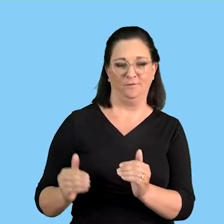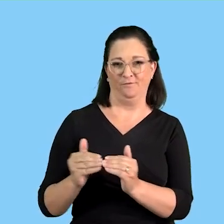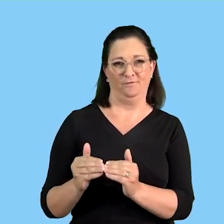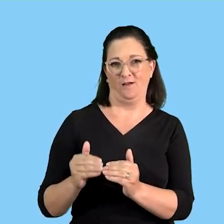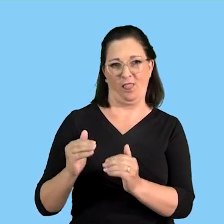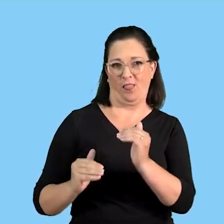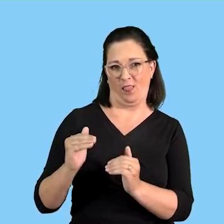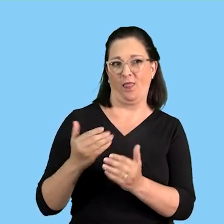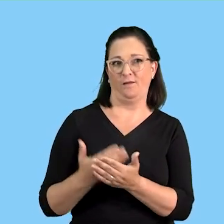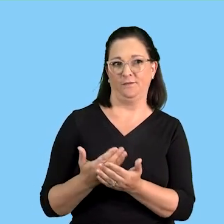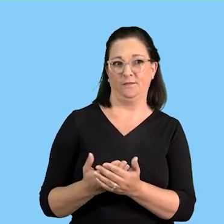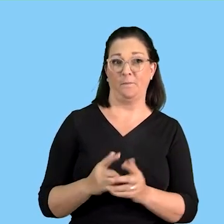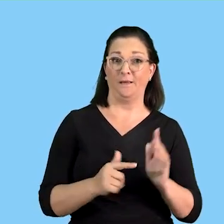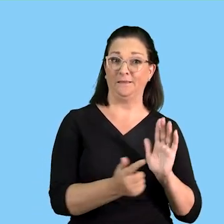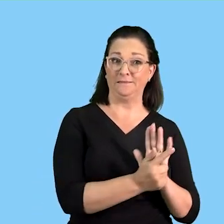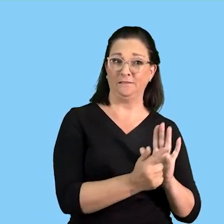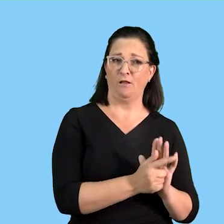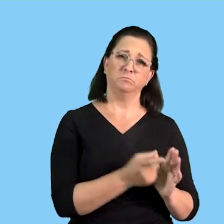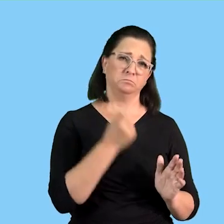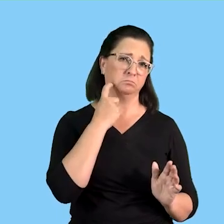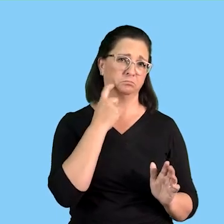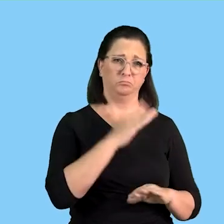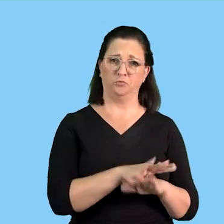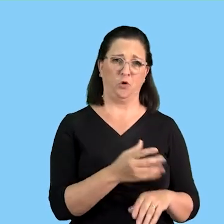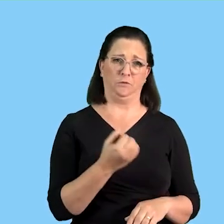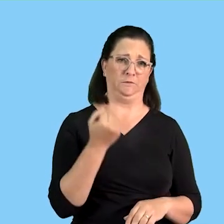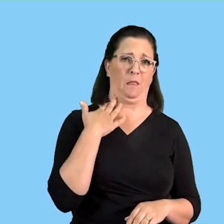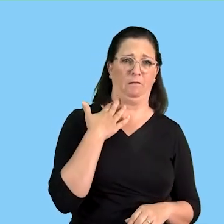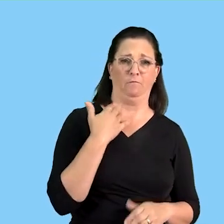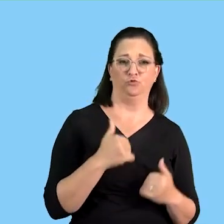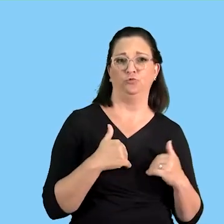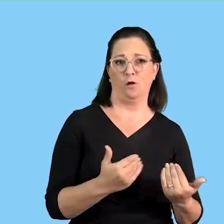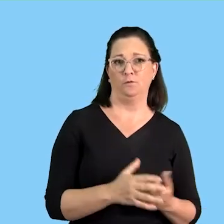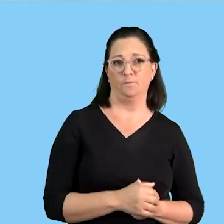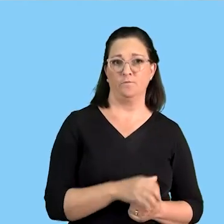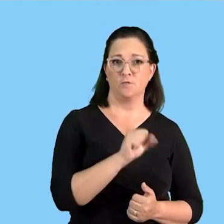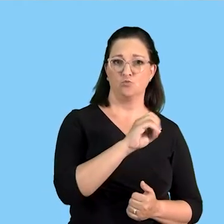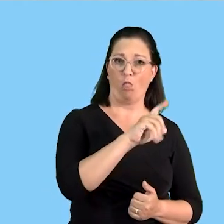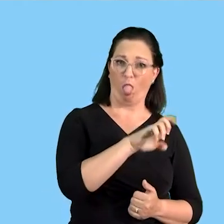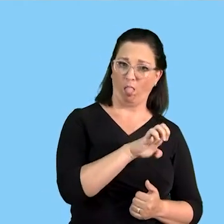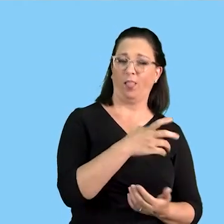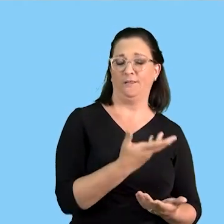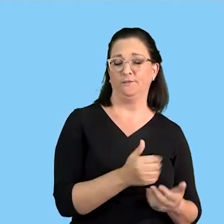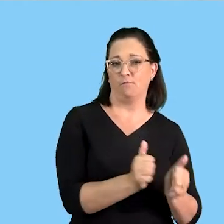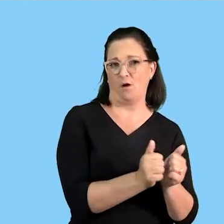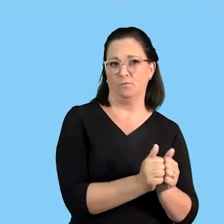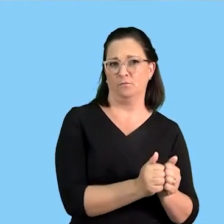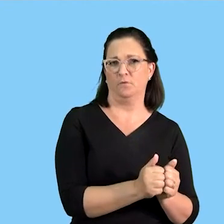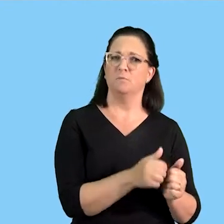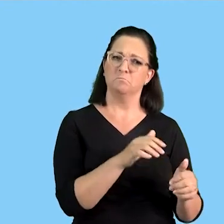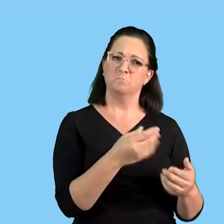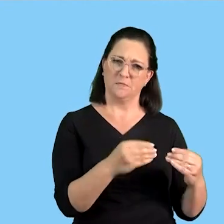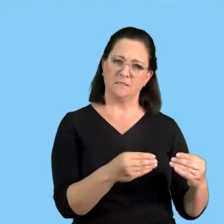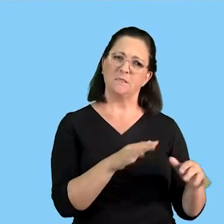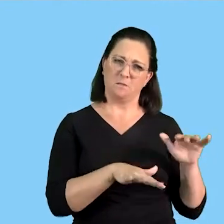partnership. Legislation, it is easy and inexpensive to start. So one thing you'll realize is that a sole trader and a partnership,